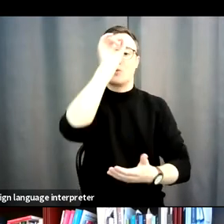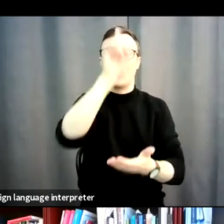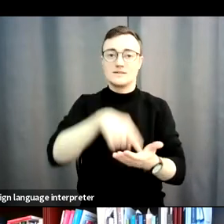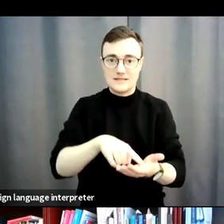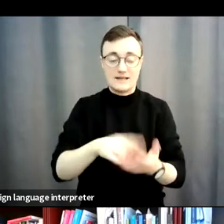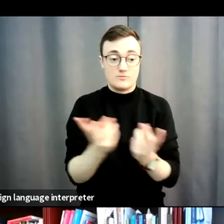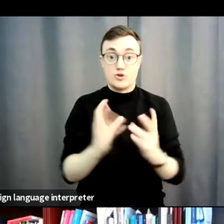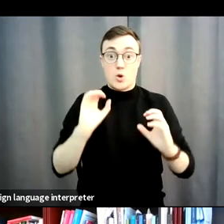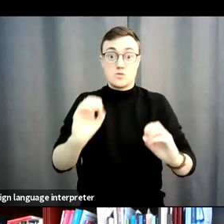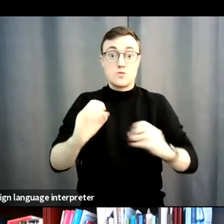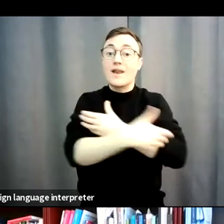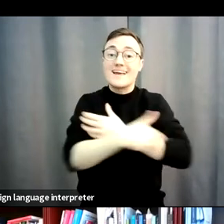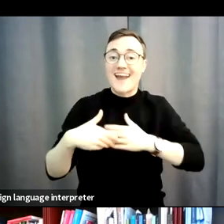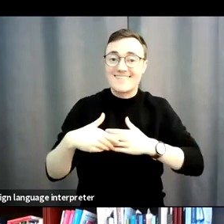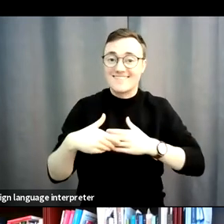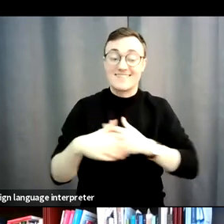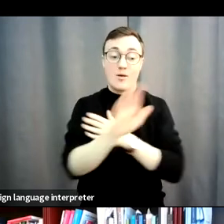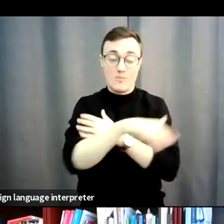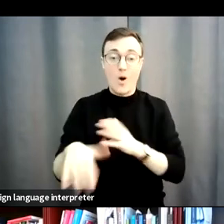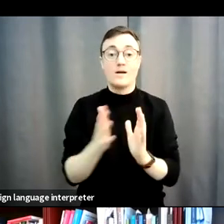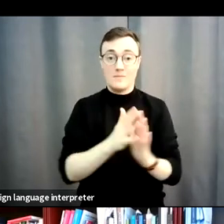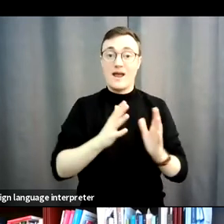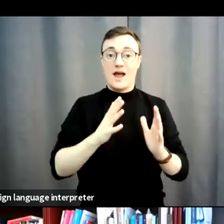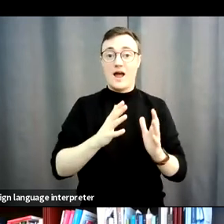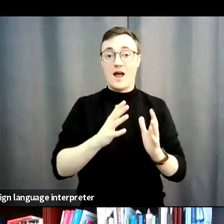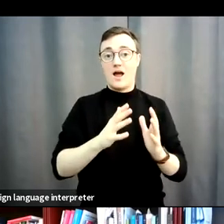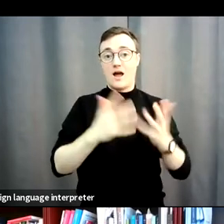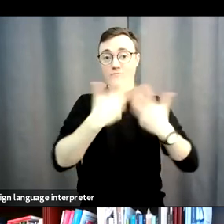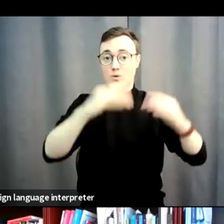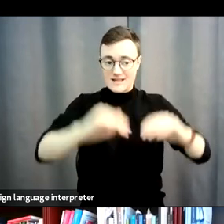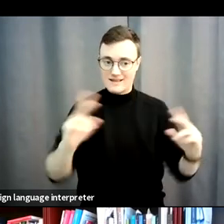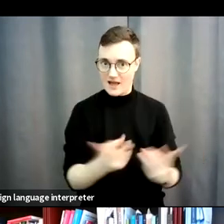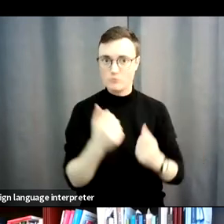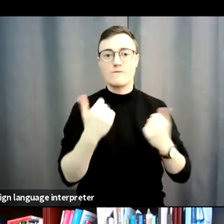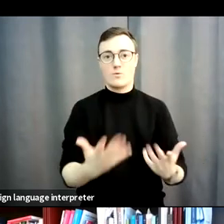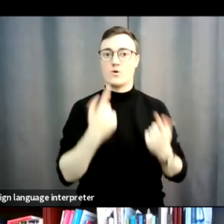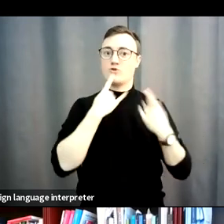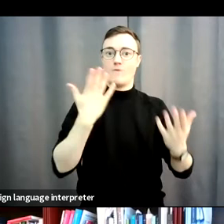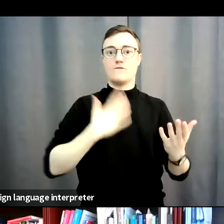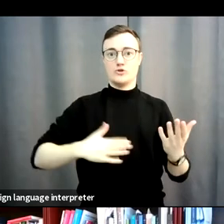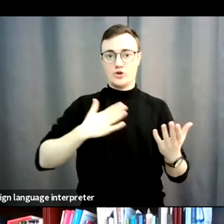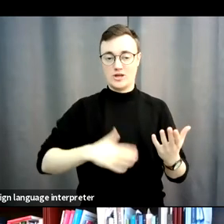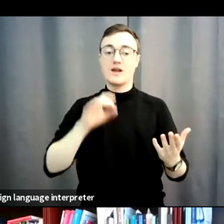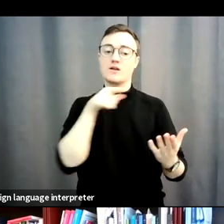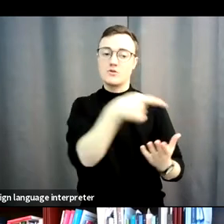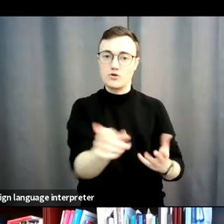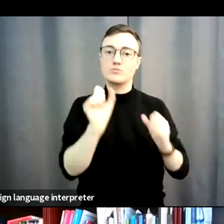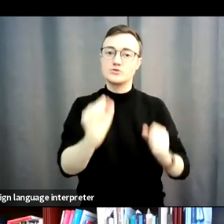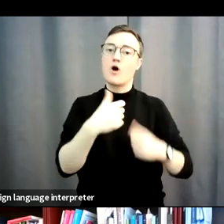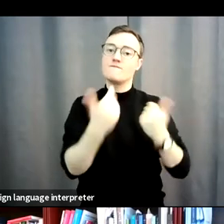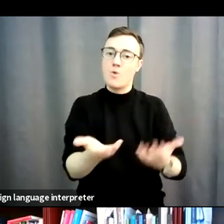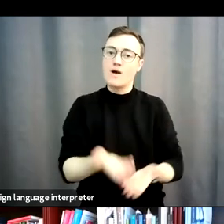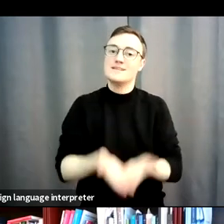limitation is about all children with disabilities, and to be provided with disability and age appropriate assistance